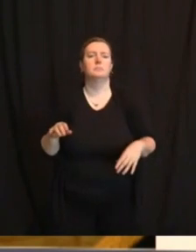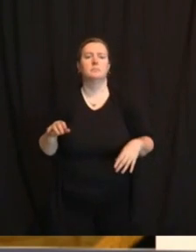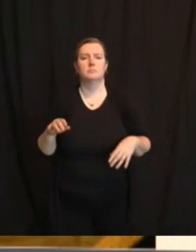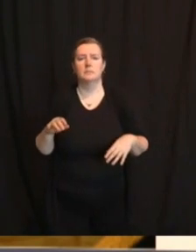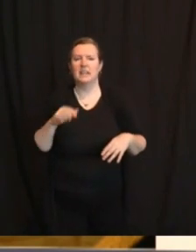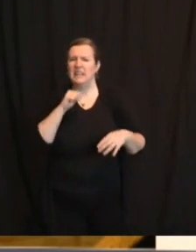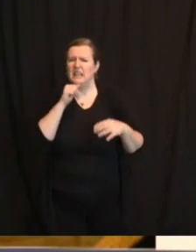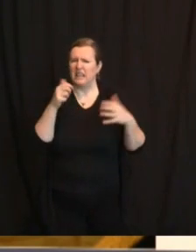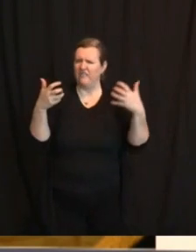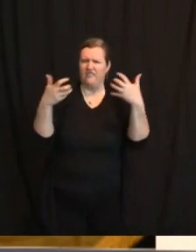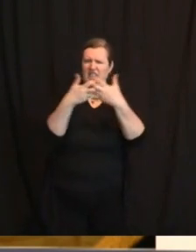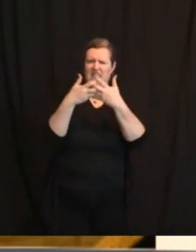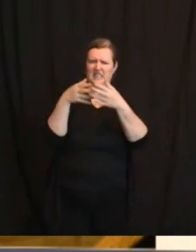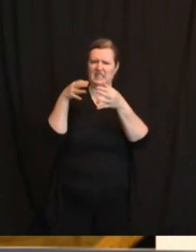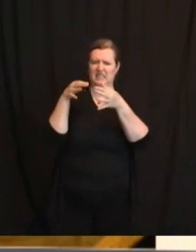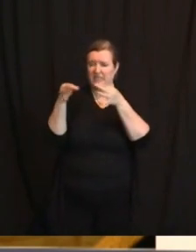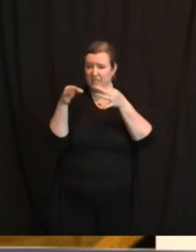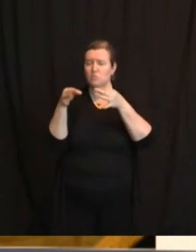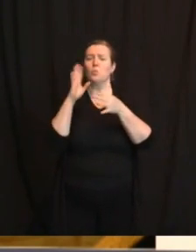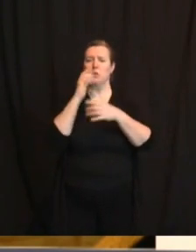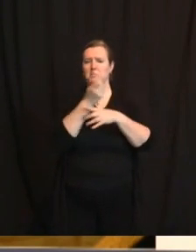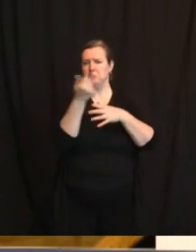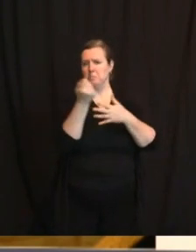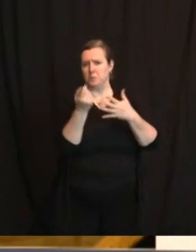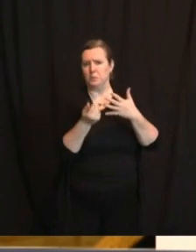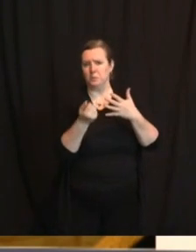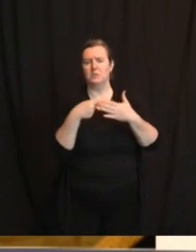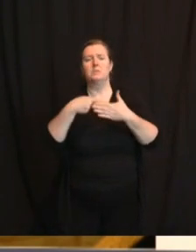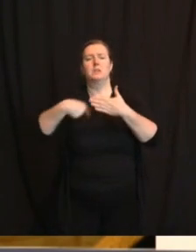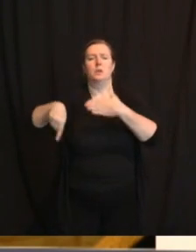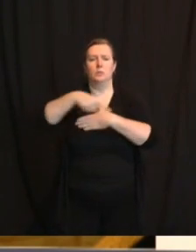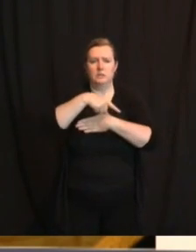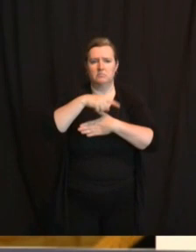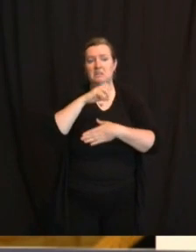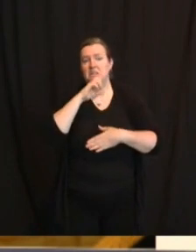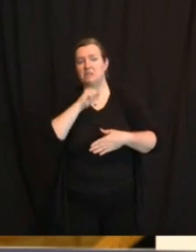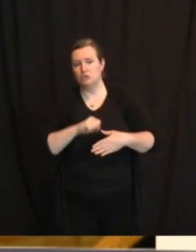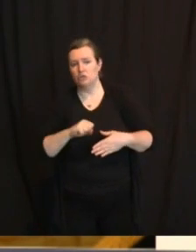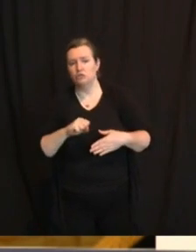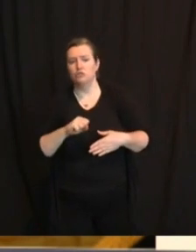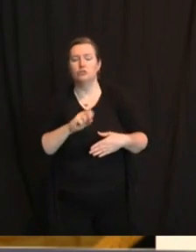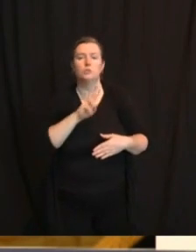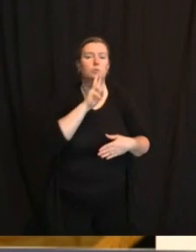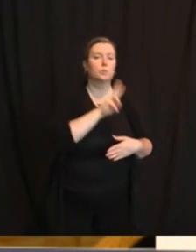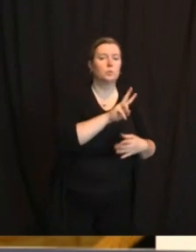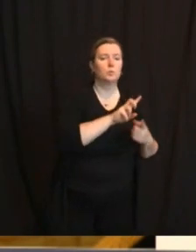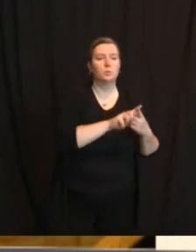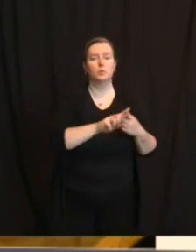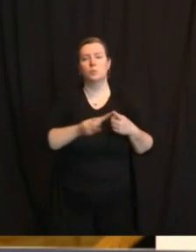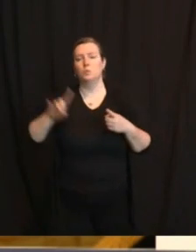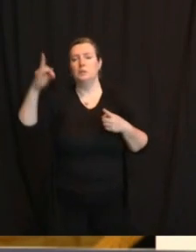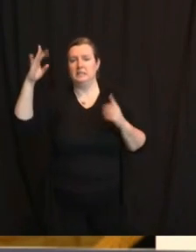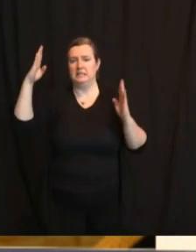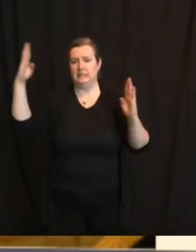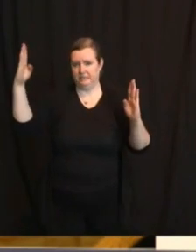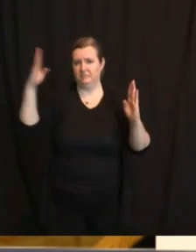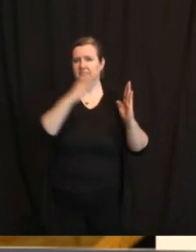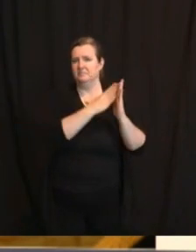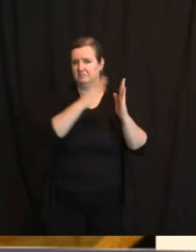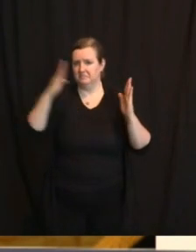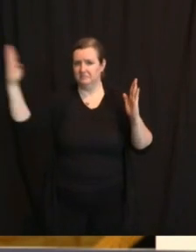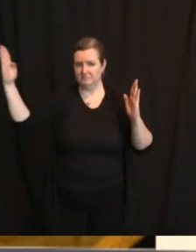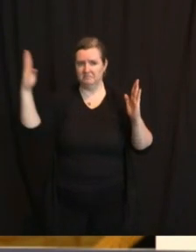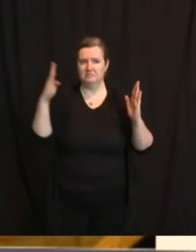definition. These are among children ages 2 to 18. They're in 9